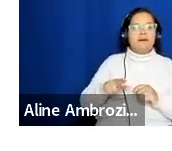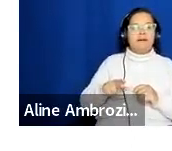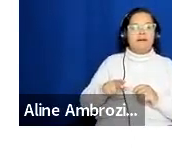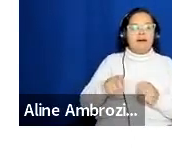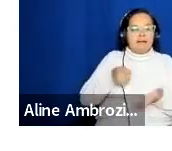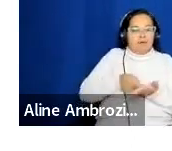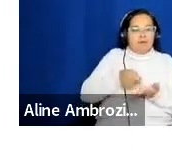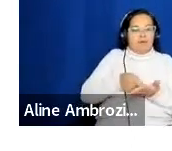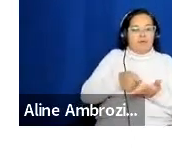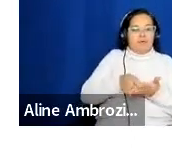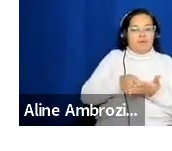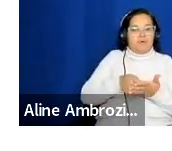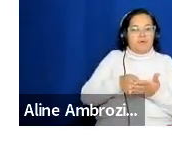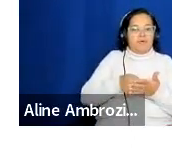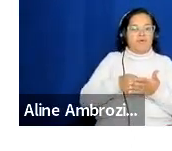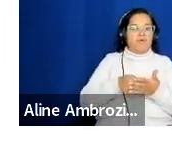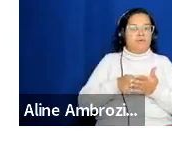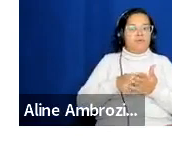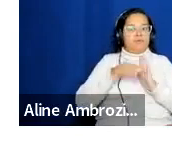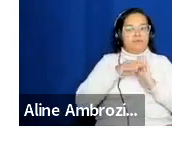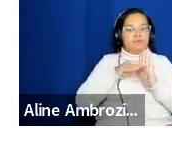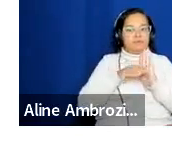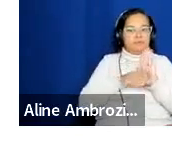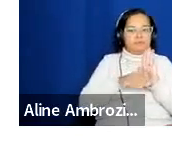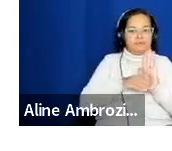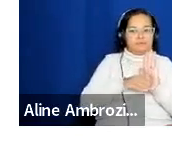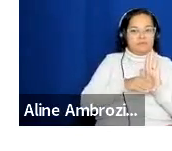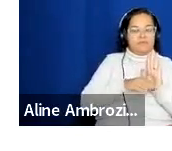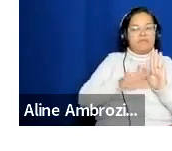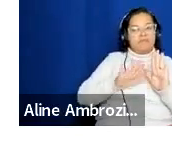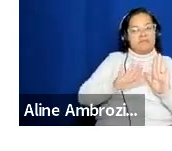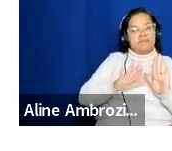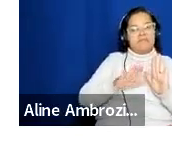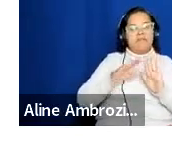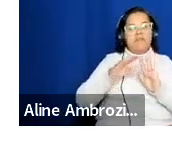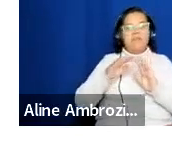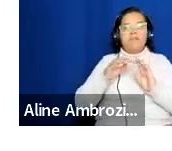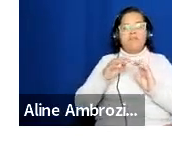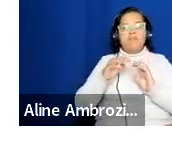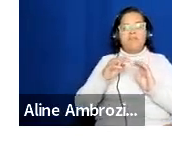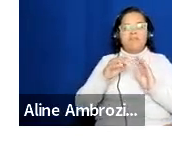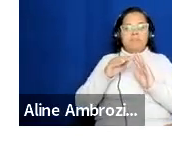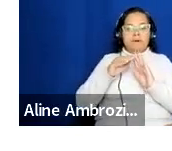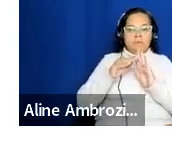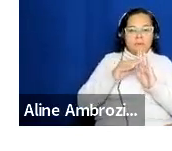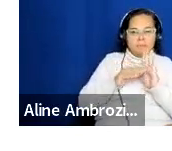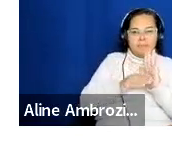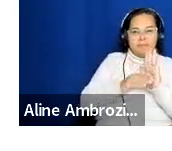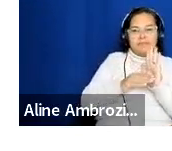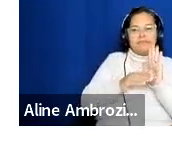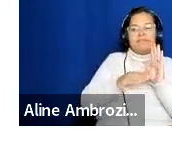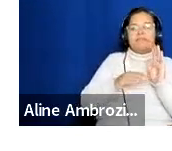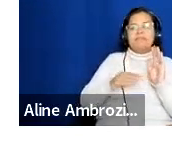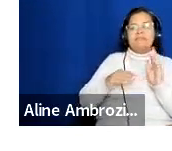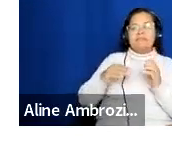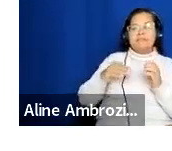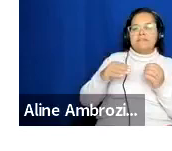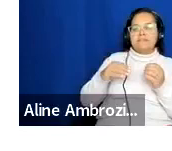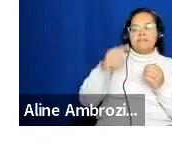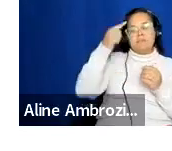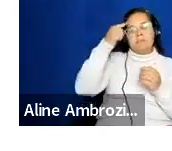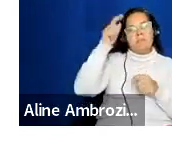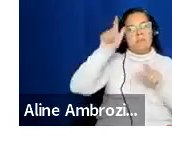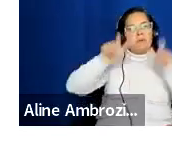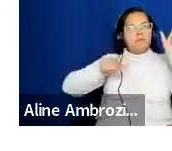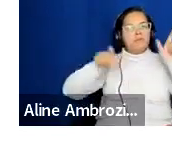only be made in the imagination. They're the real individuals, their activity, and the material conditions